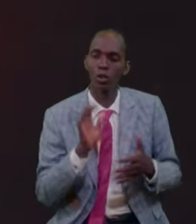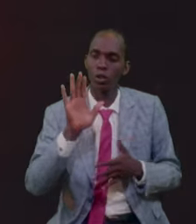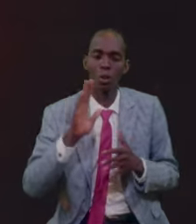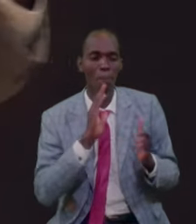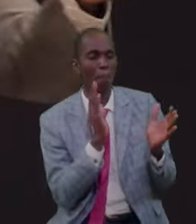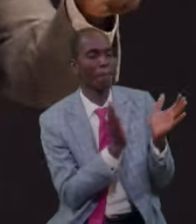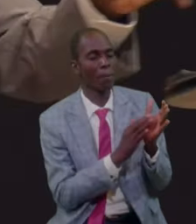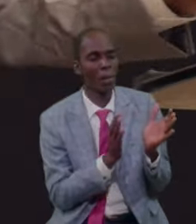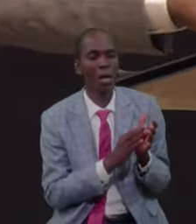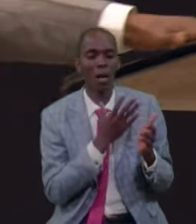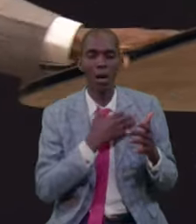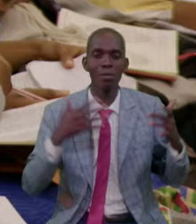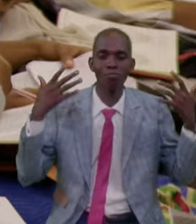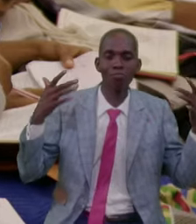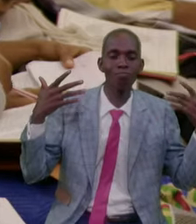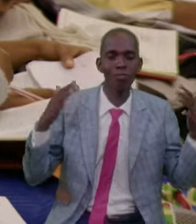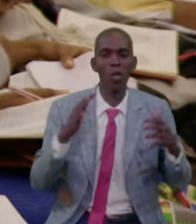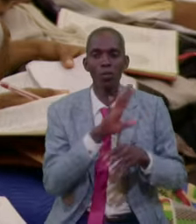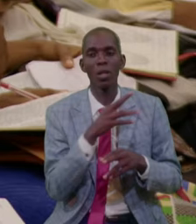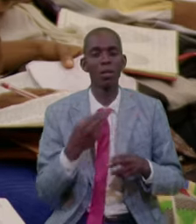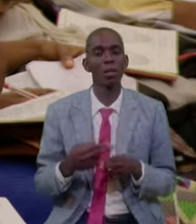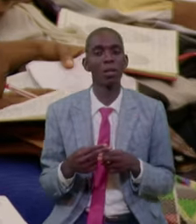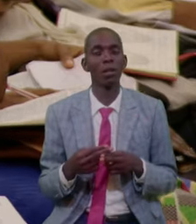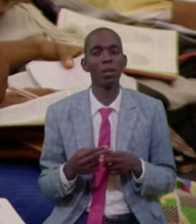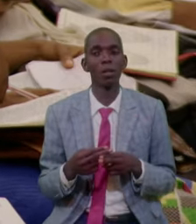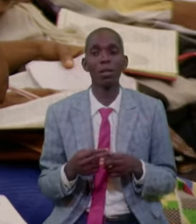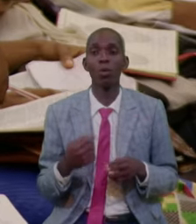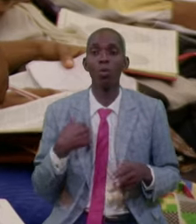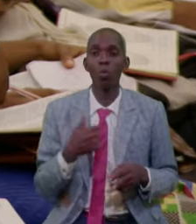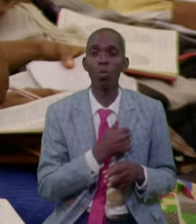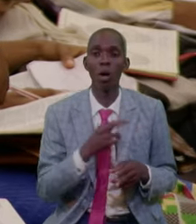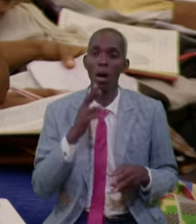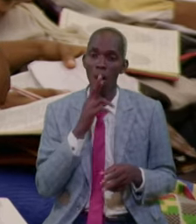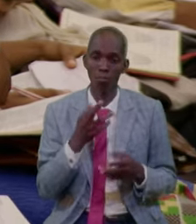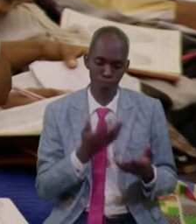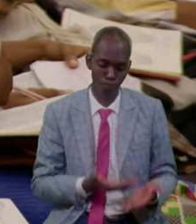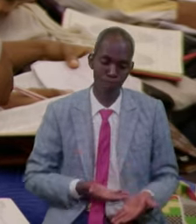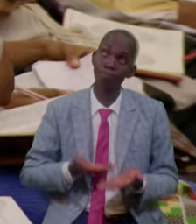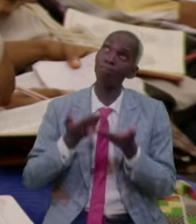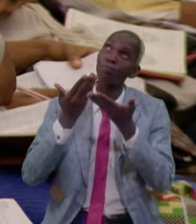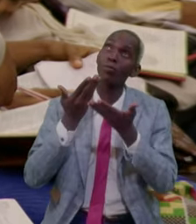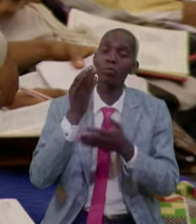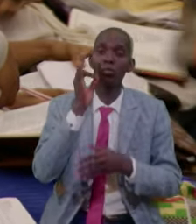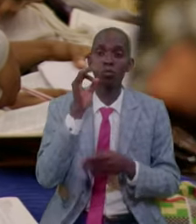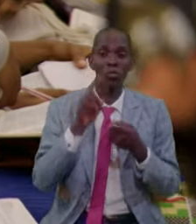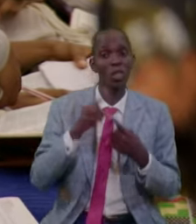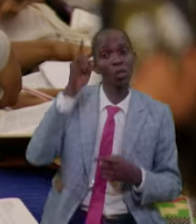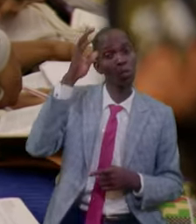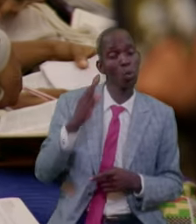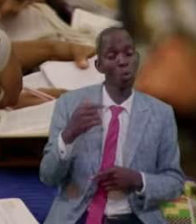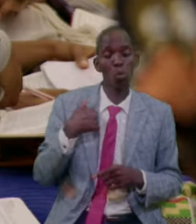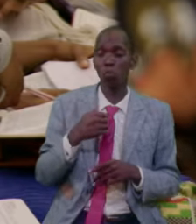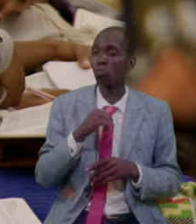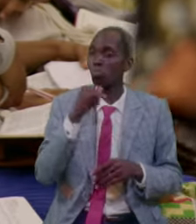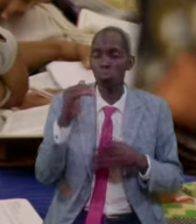is unto themselves. But you know, when we're bearing fruit unto God, it doesn't matter what